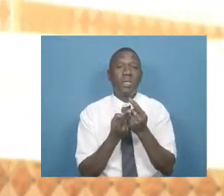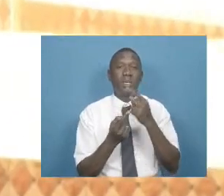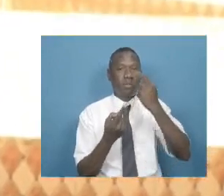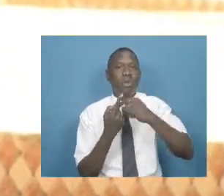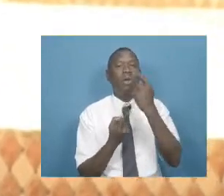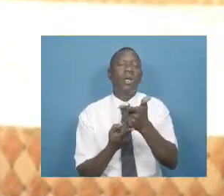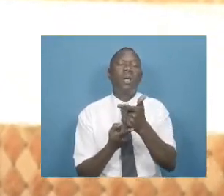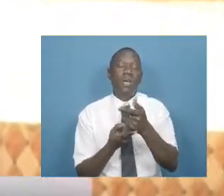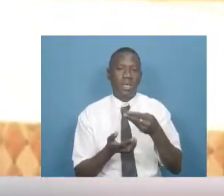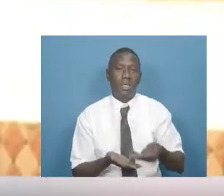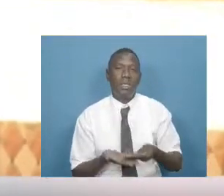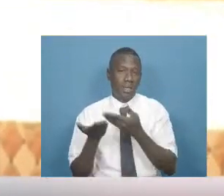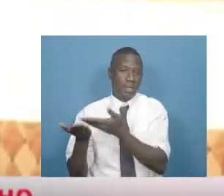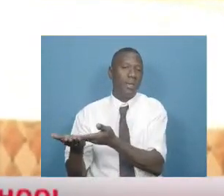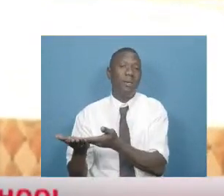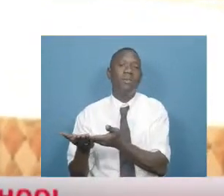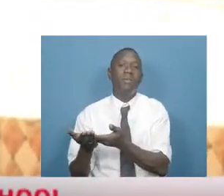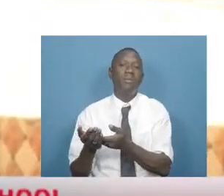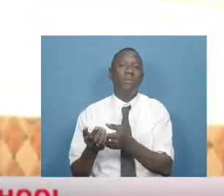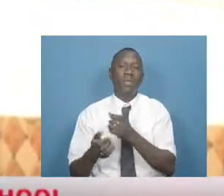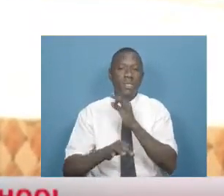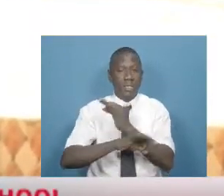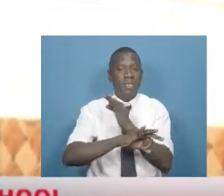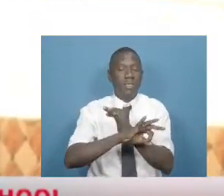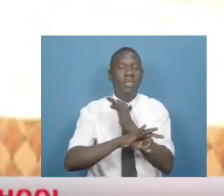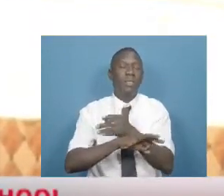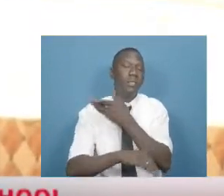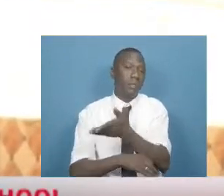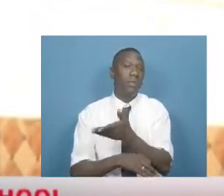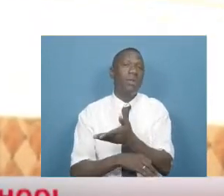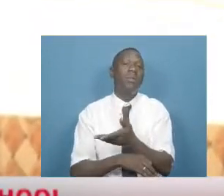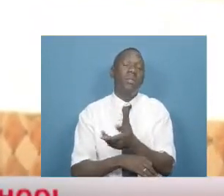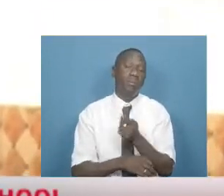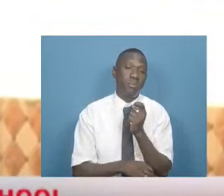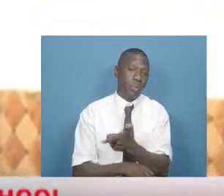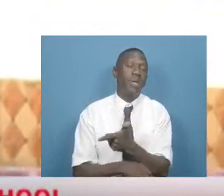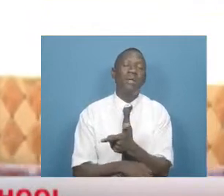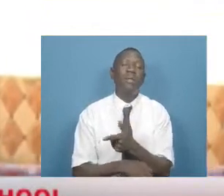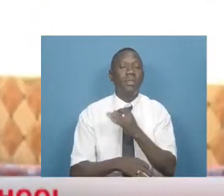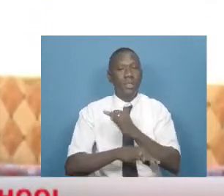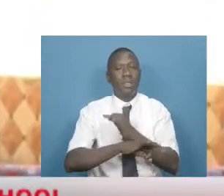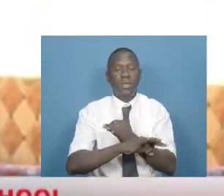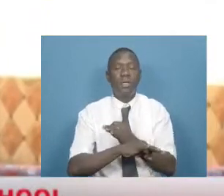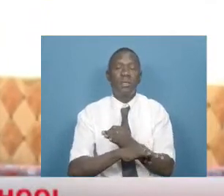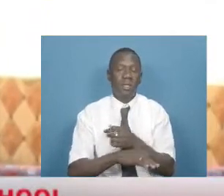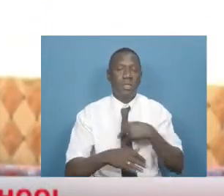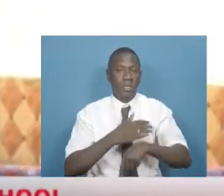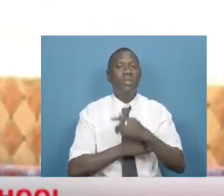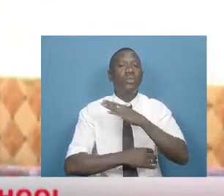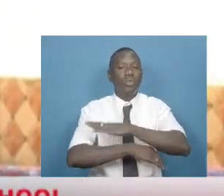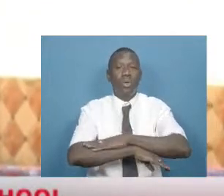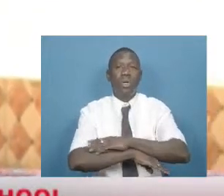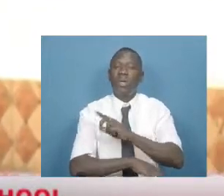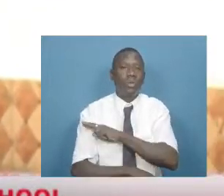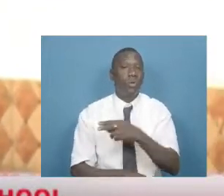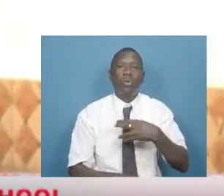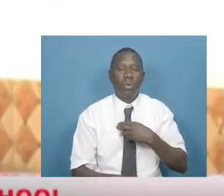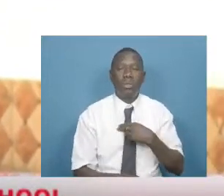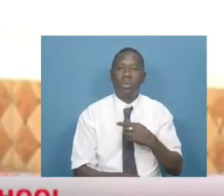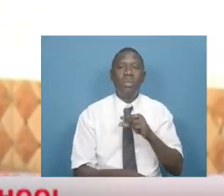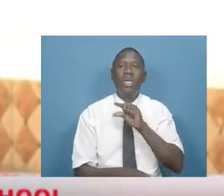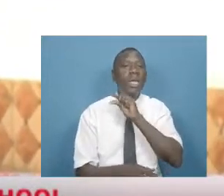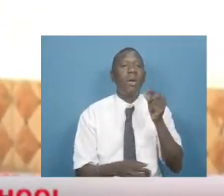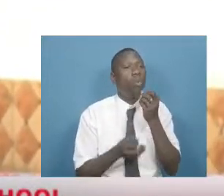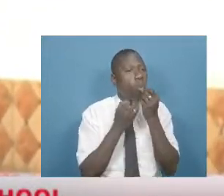The sponsors are earning salaries, and they use part of their salary to pay the Quranic teachers in this school, and they don't want to be